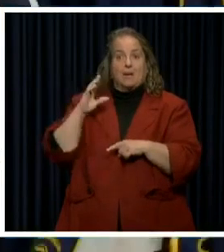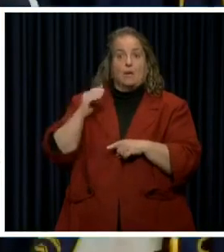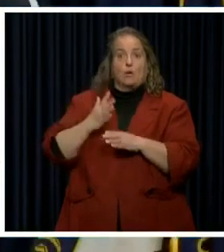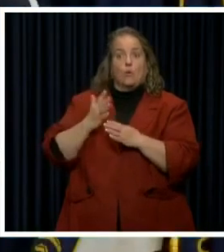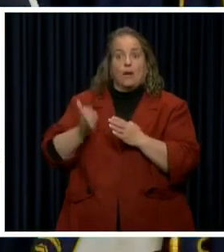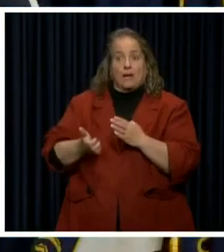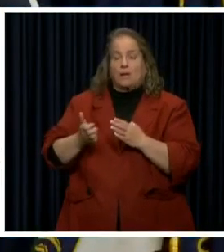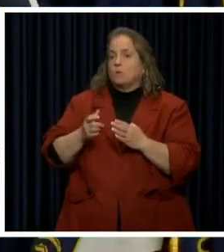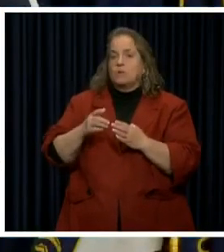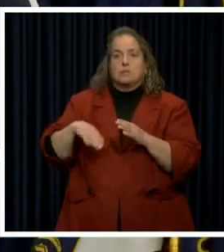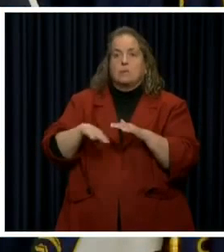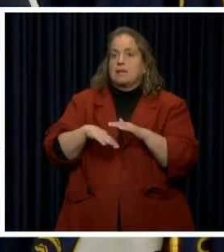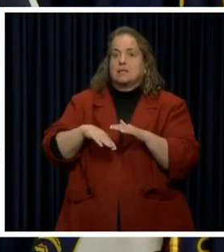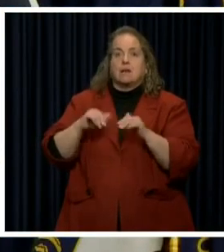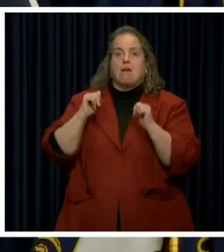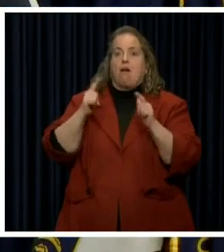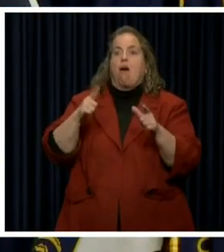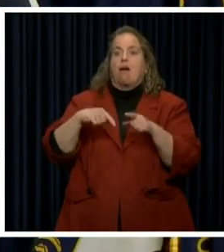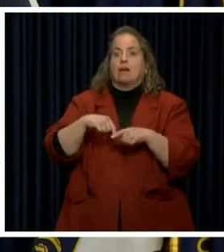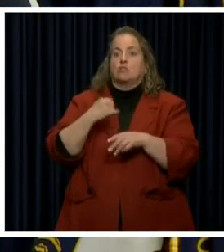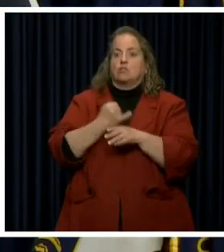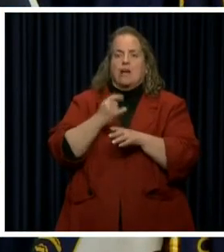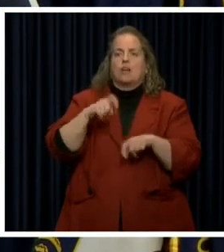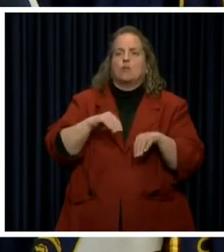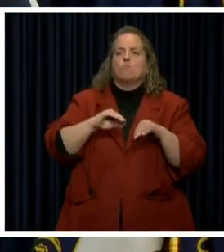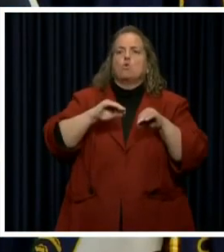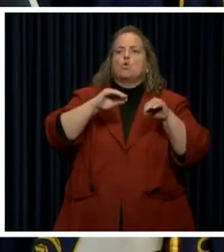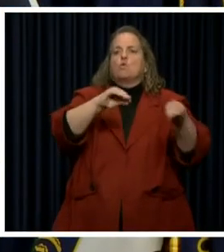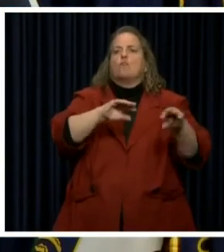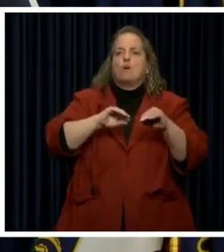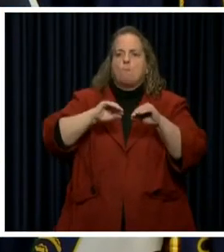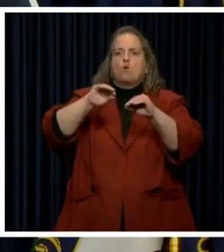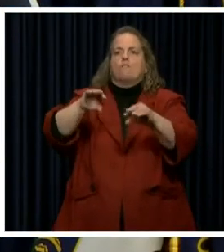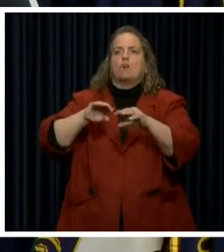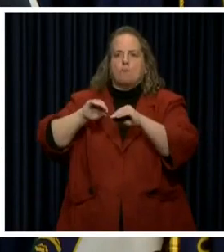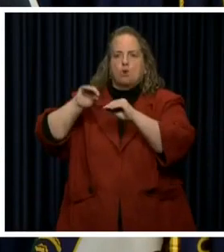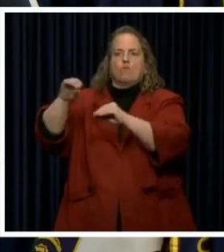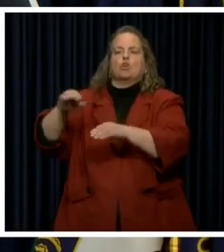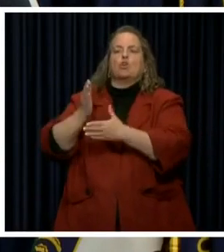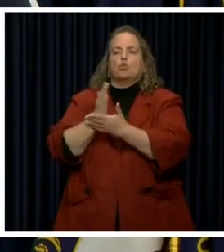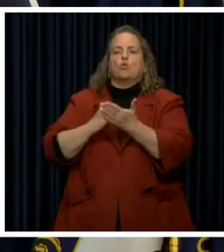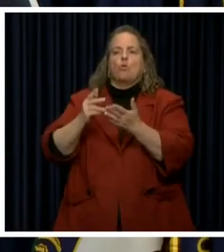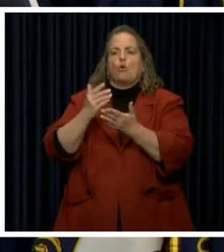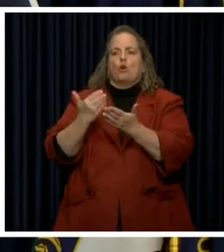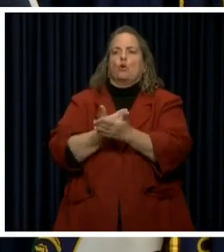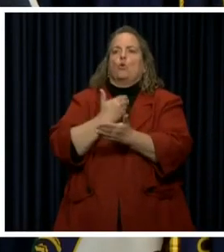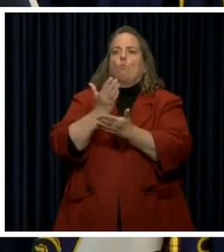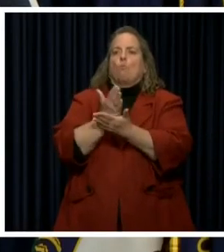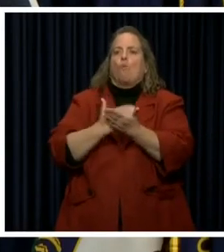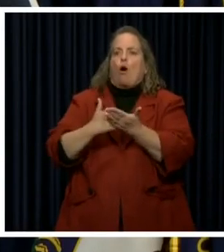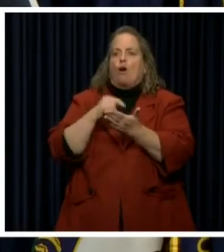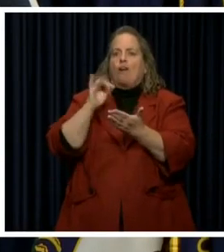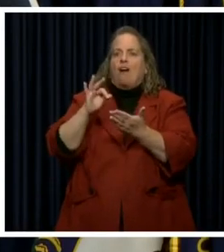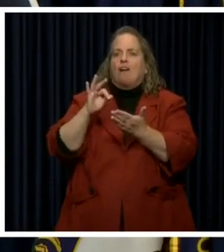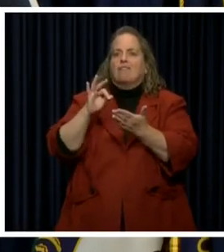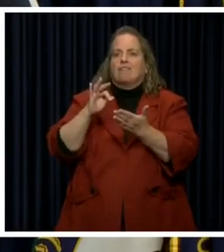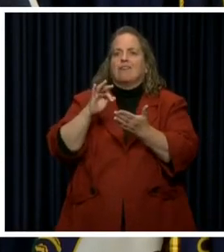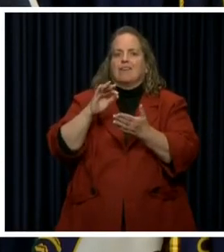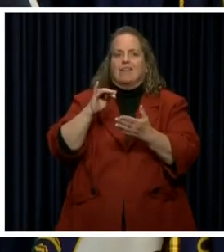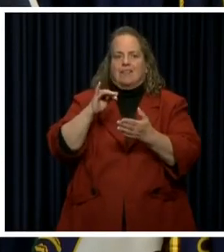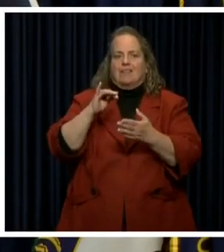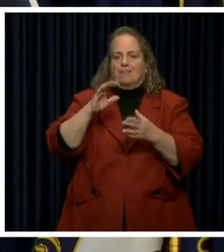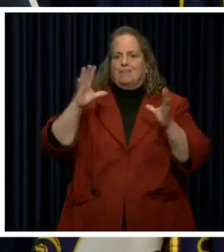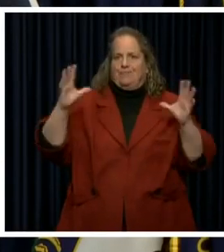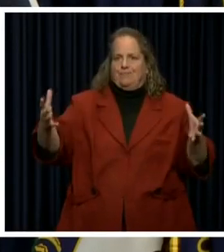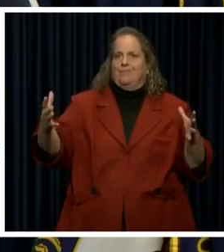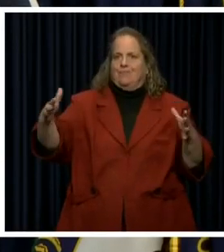was basically everyone in the institution had to move to a new facility, a new room, a new part of the institution. And that was completed Saturday. That